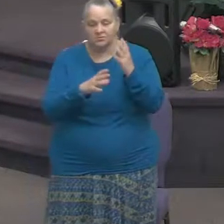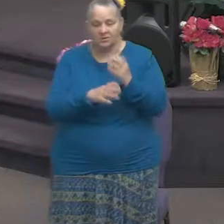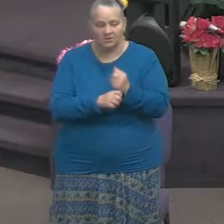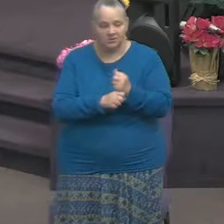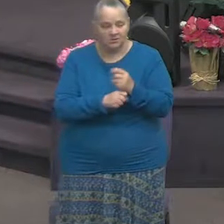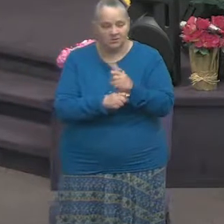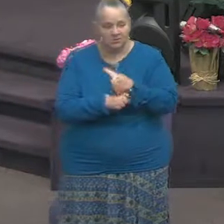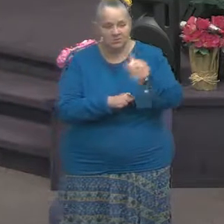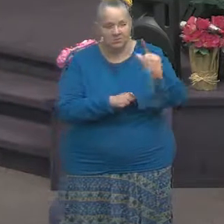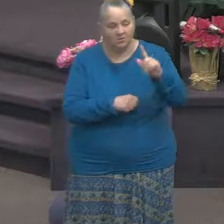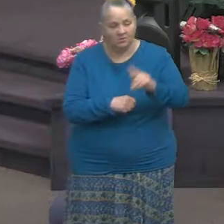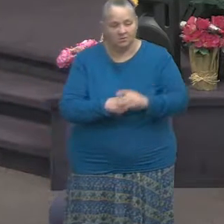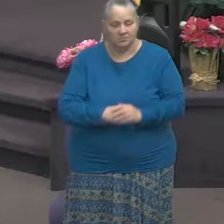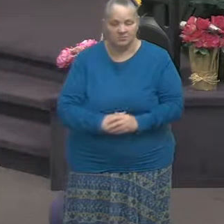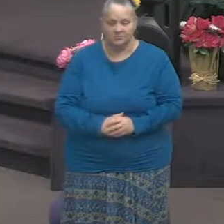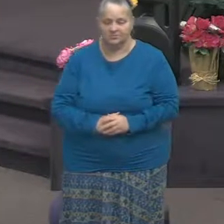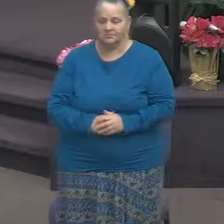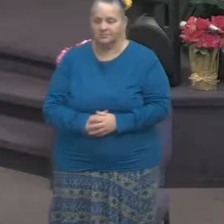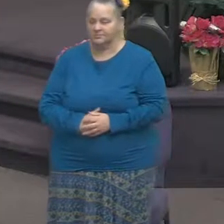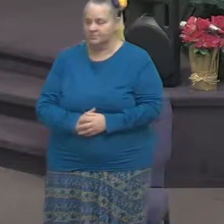trusting the Lord.